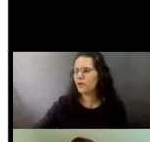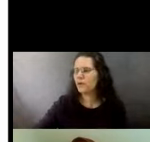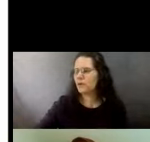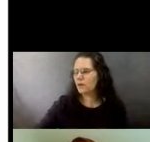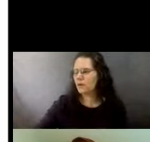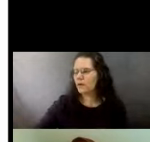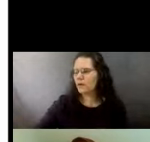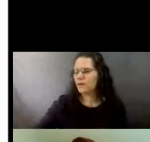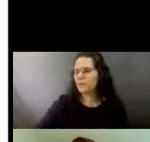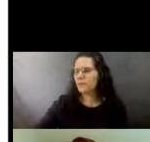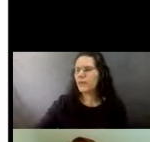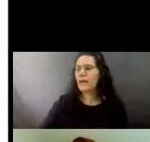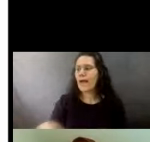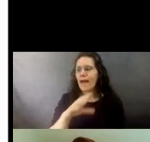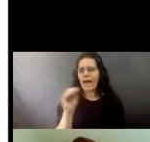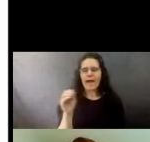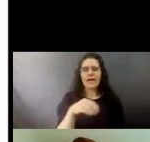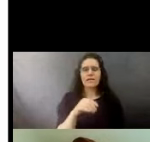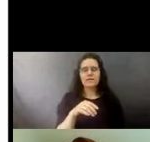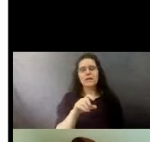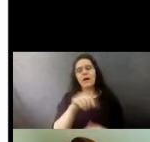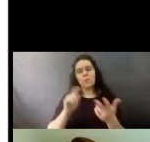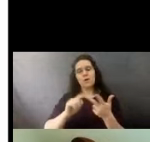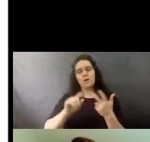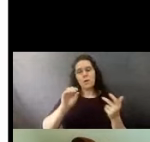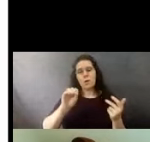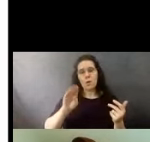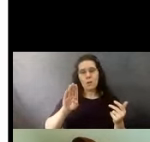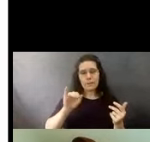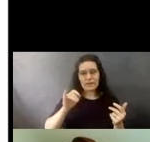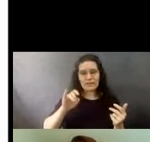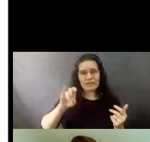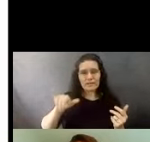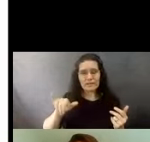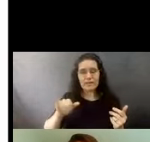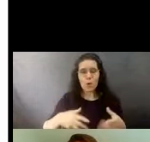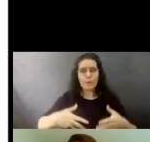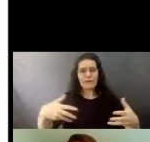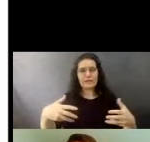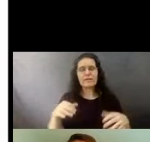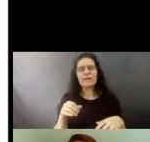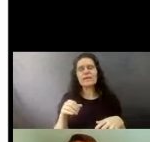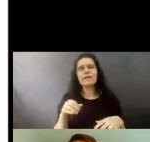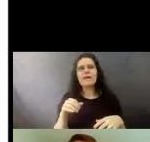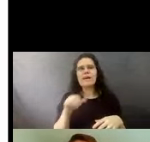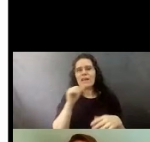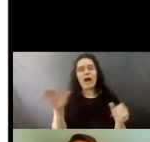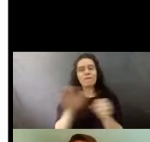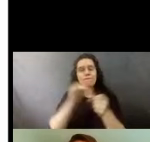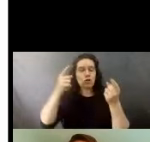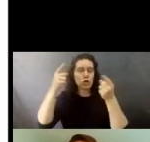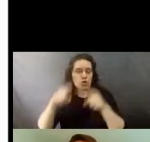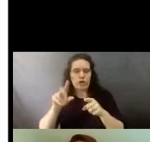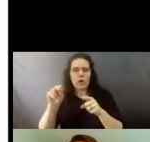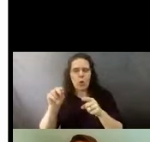referenced as a condition that puts someone at a higher risk. And there's somewhat of a split in the courts, but the majority of courts